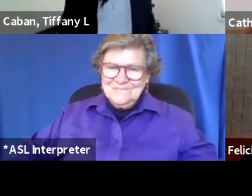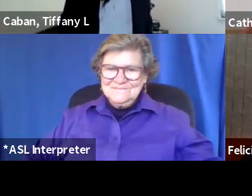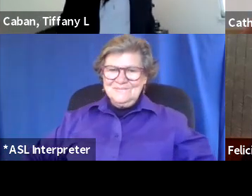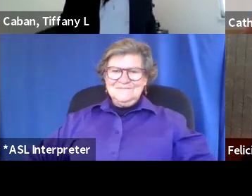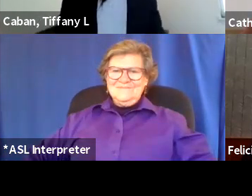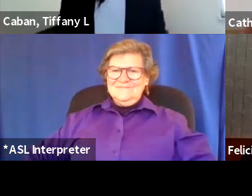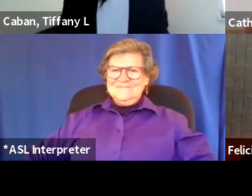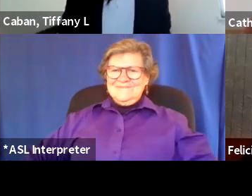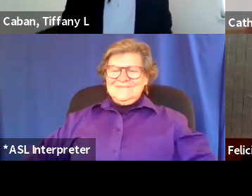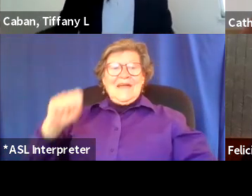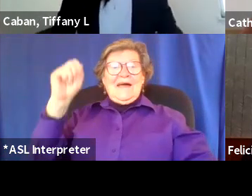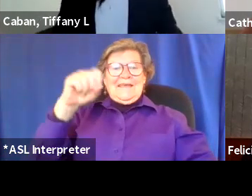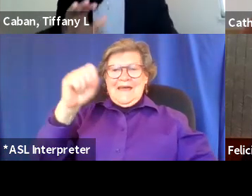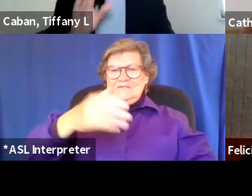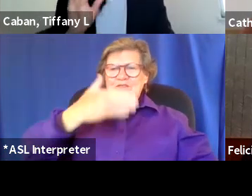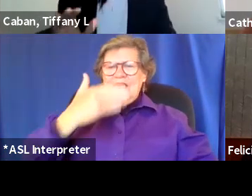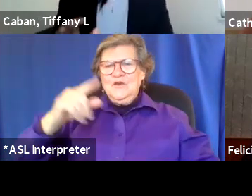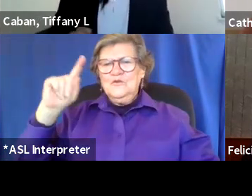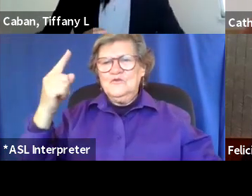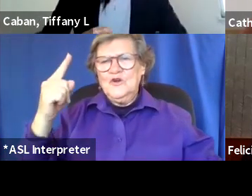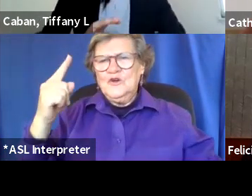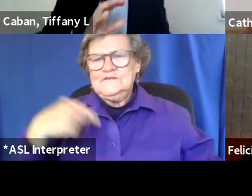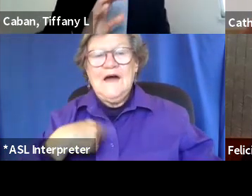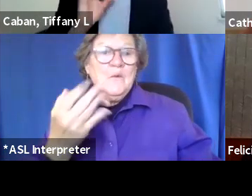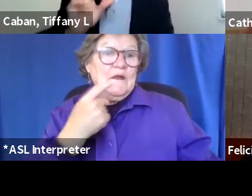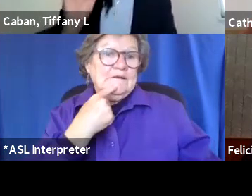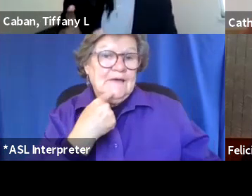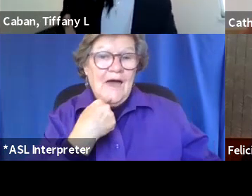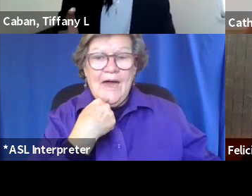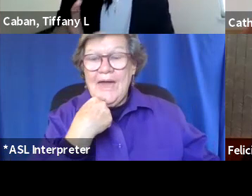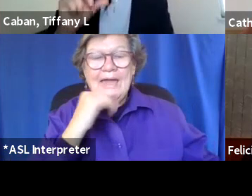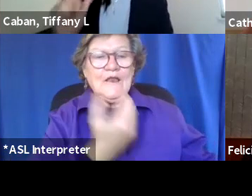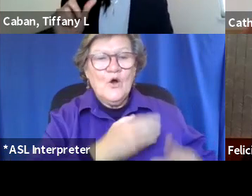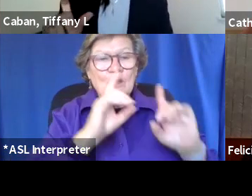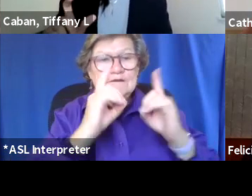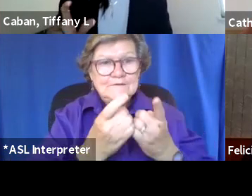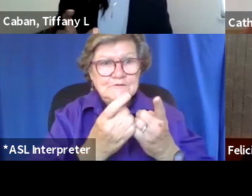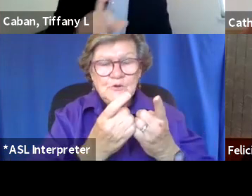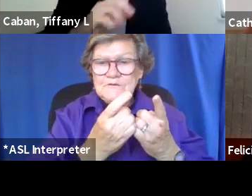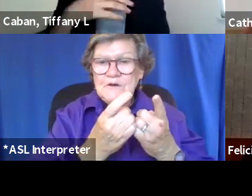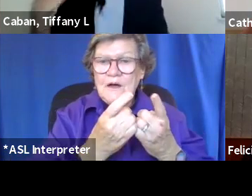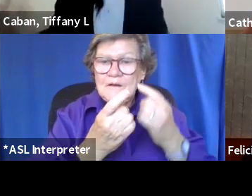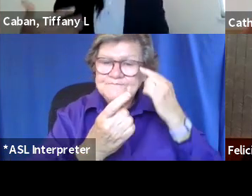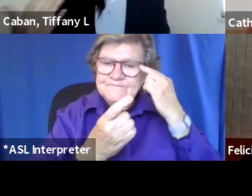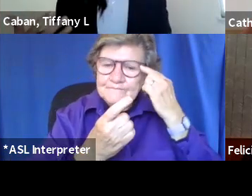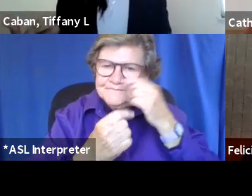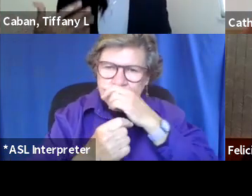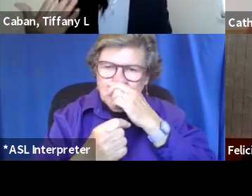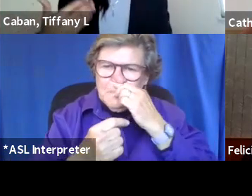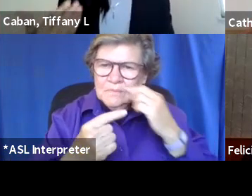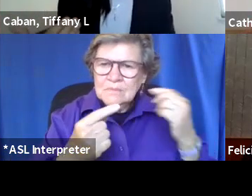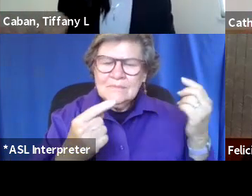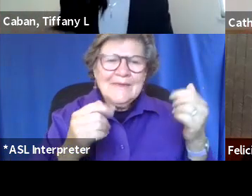Yes, thank you. First of all, I just want to say that, you know, in our district, we house practically